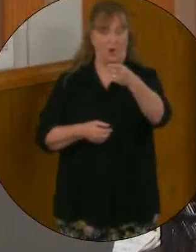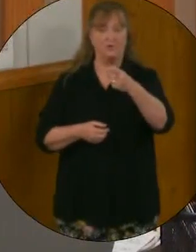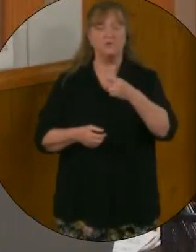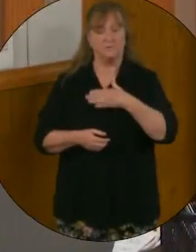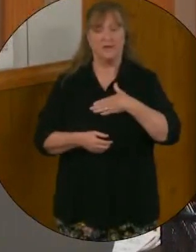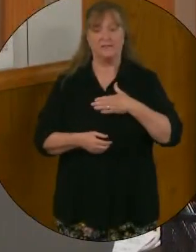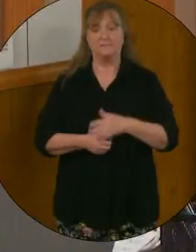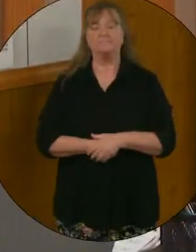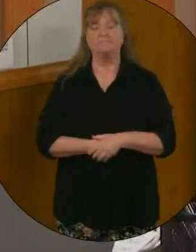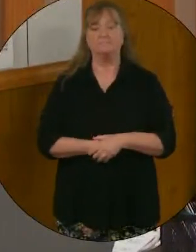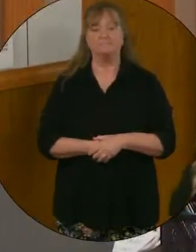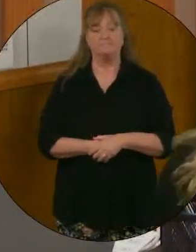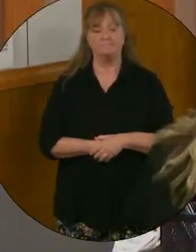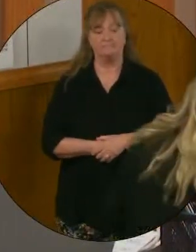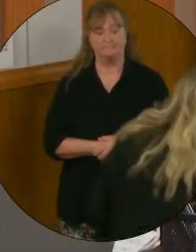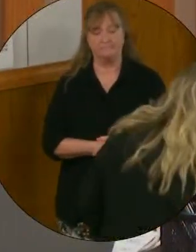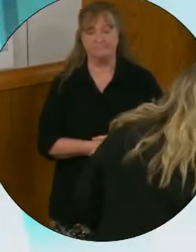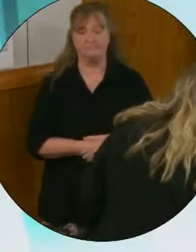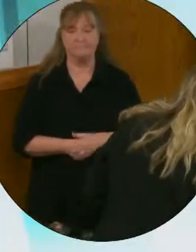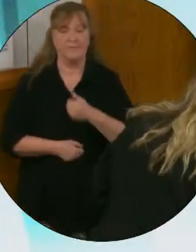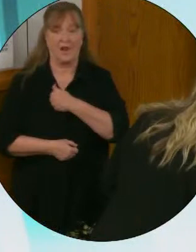please.